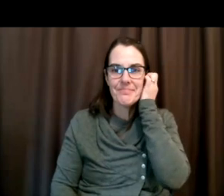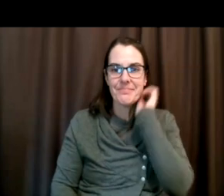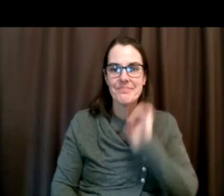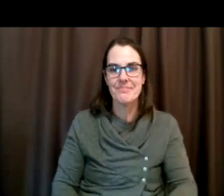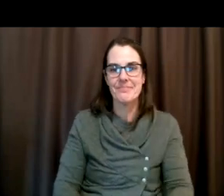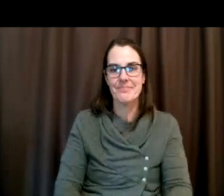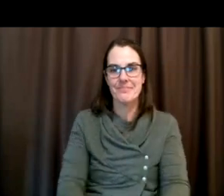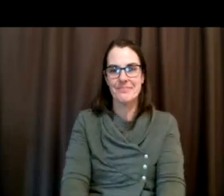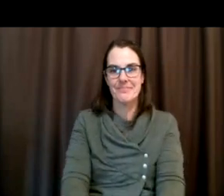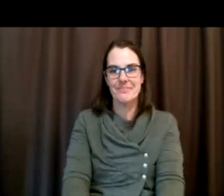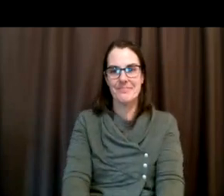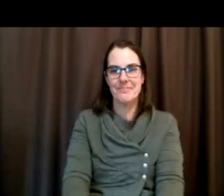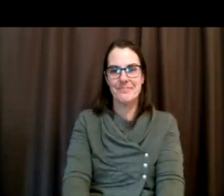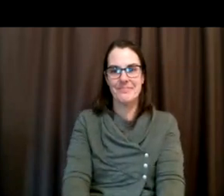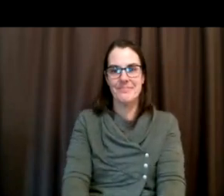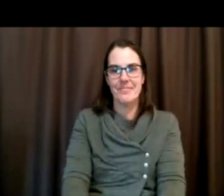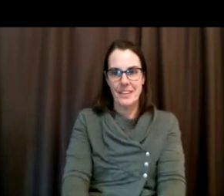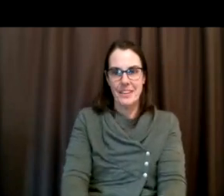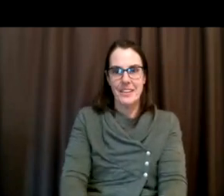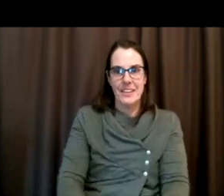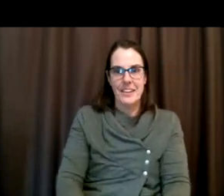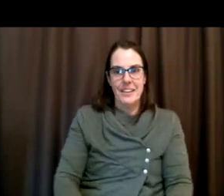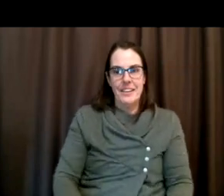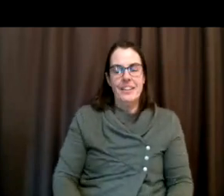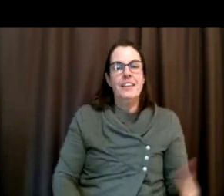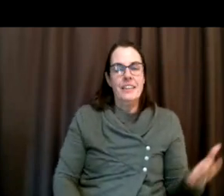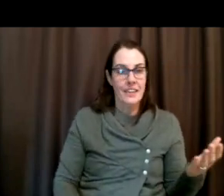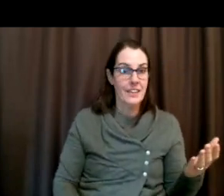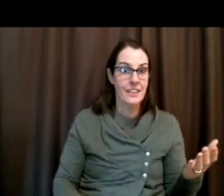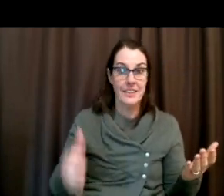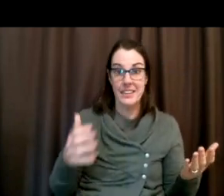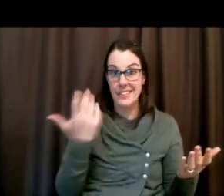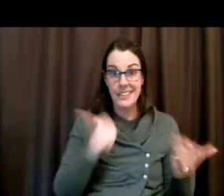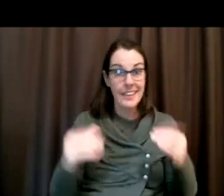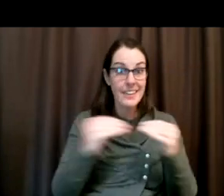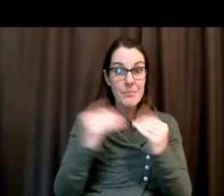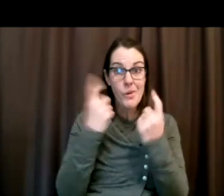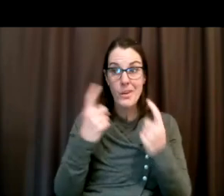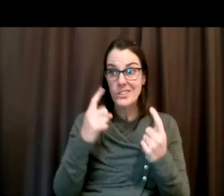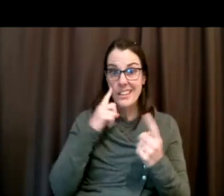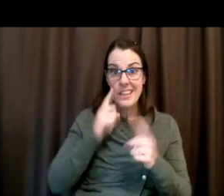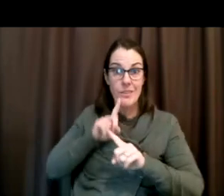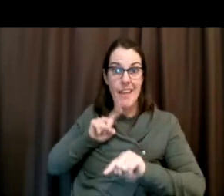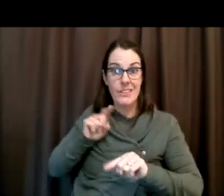Looks like we've gotten through all the questions. Does anyone else have any other questions?